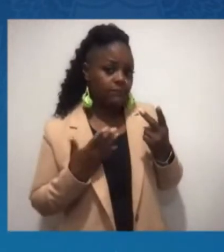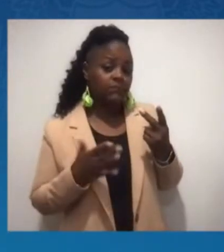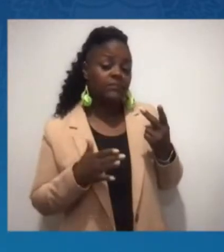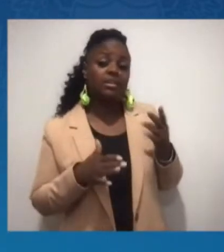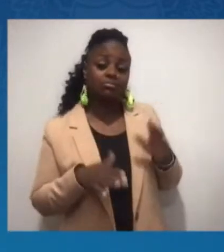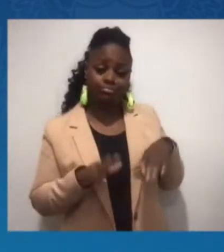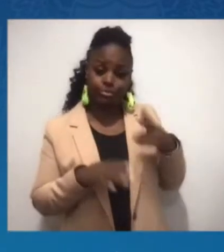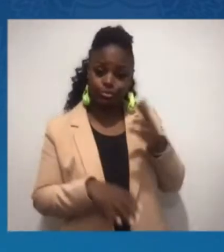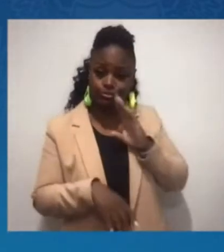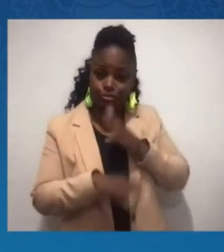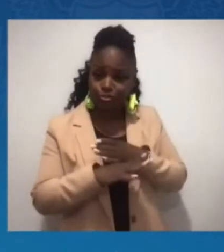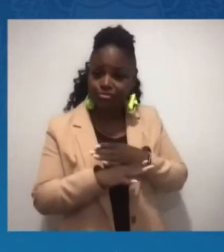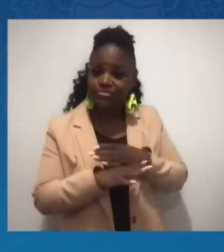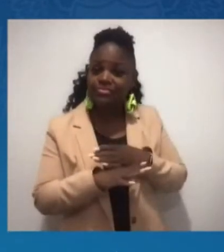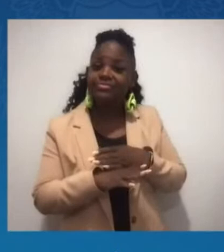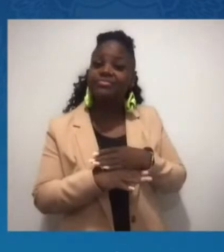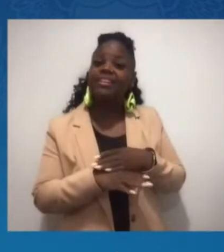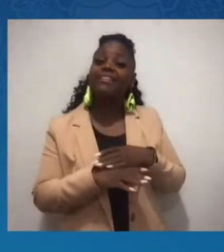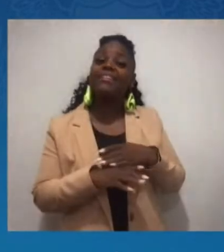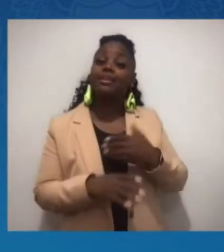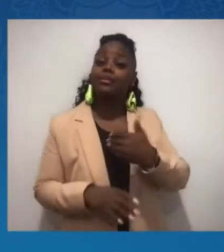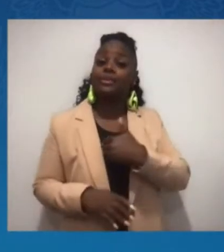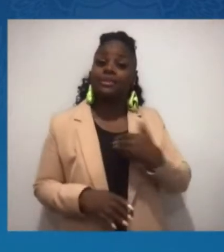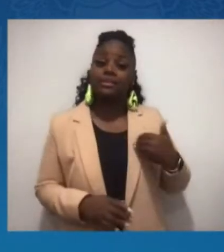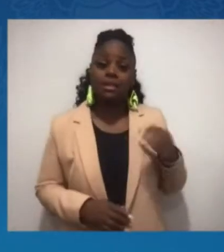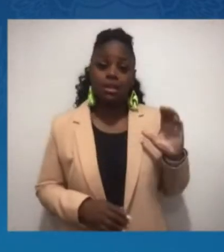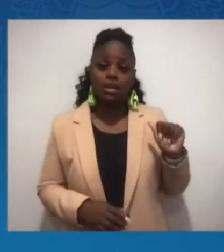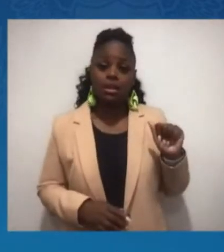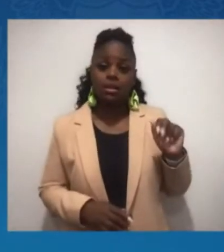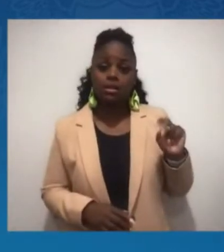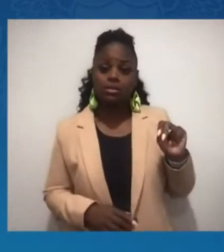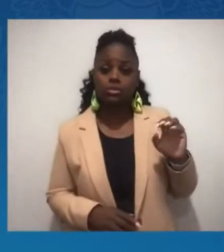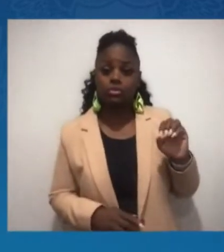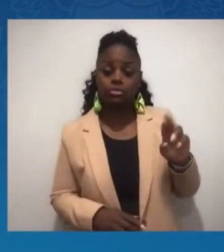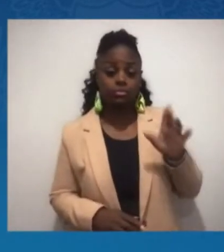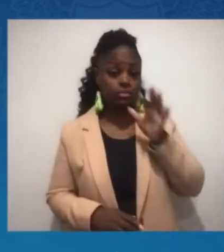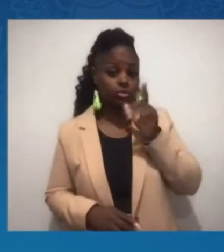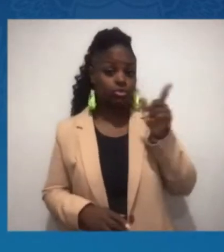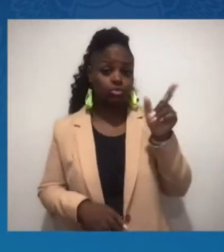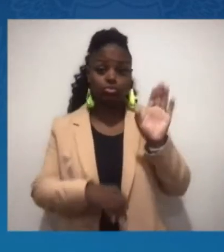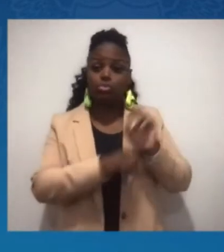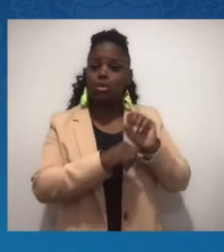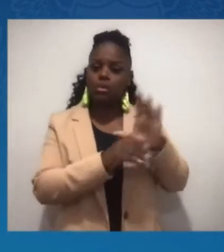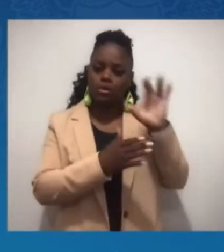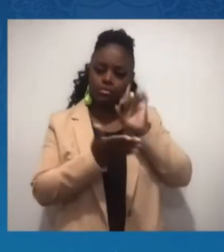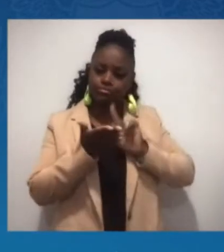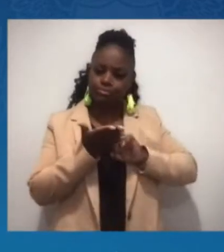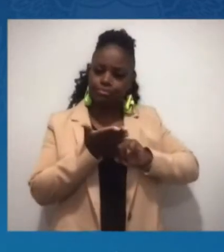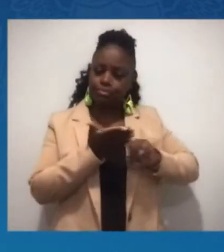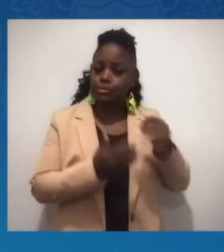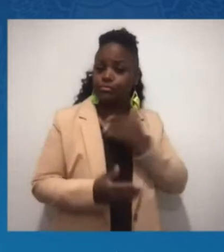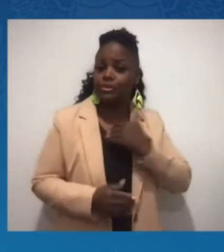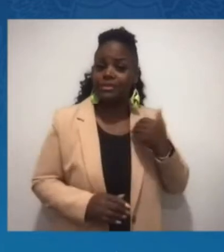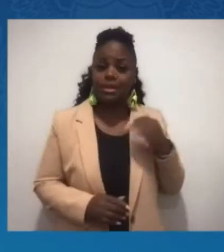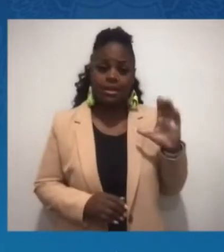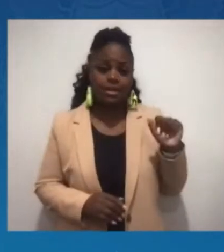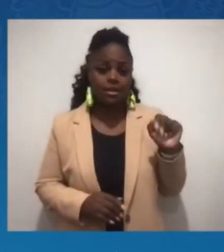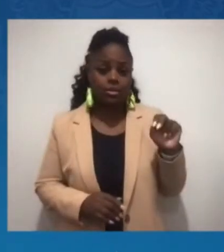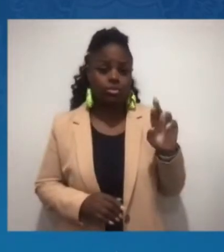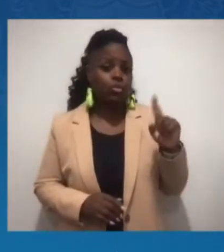cancer. My mother was a breast cancer researcher. And she was actually one of the very few